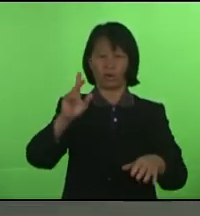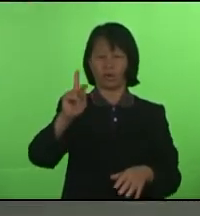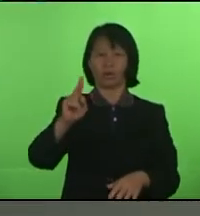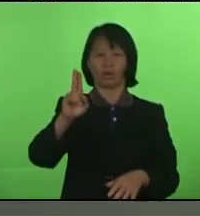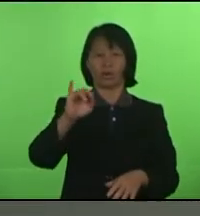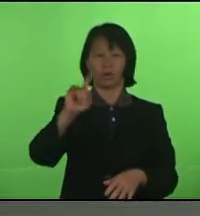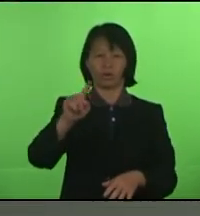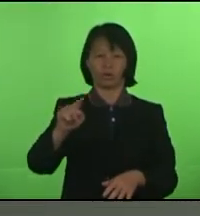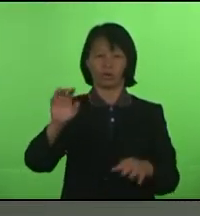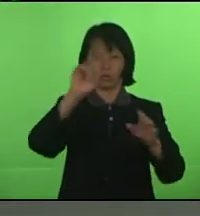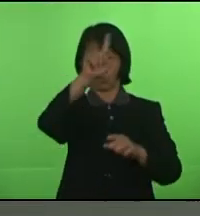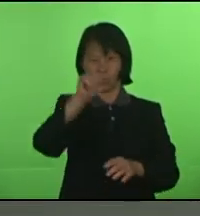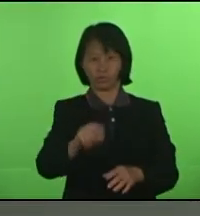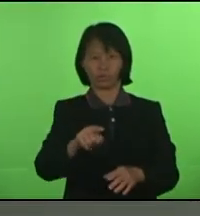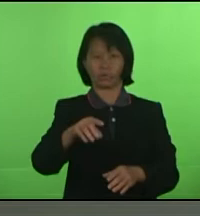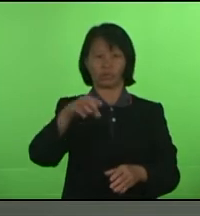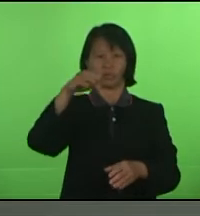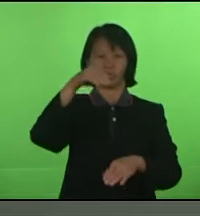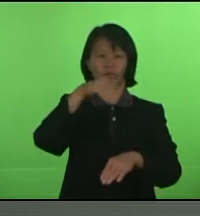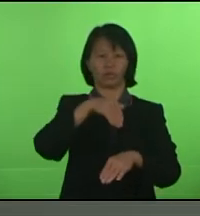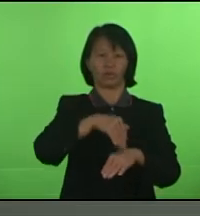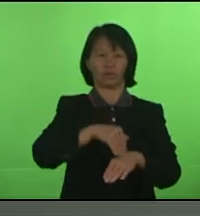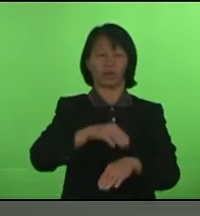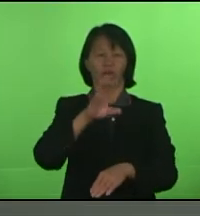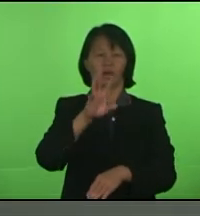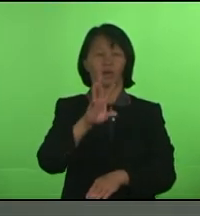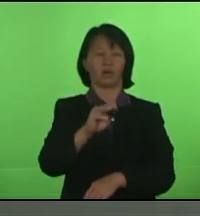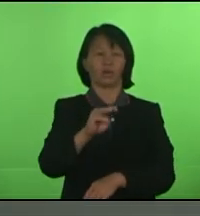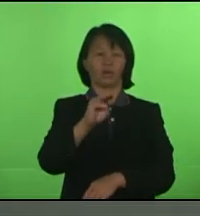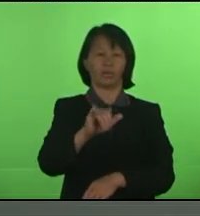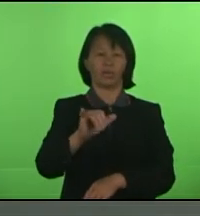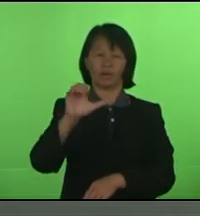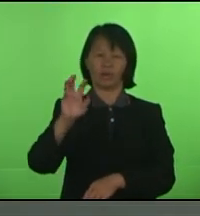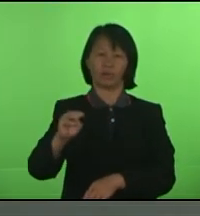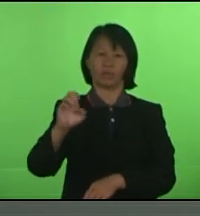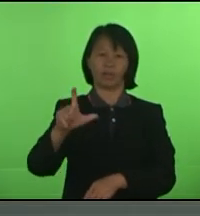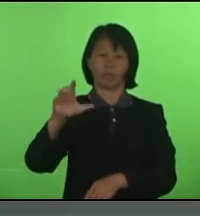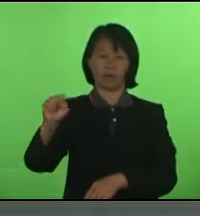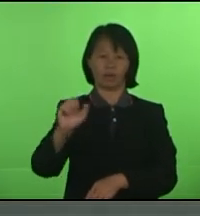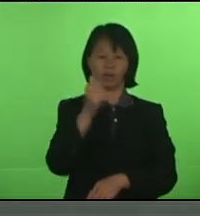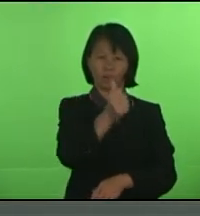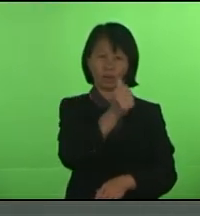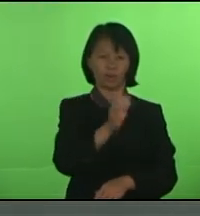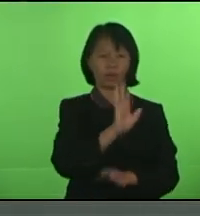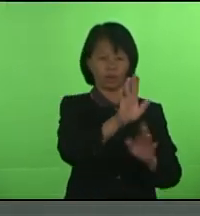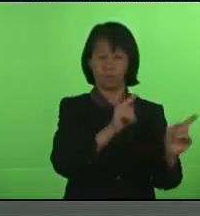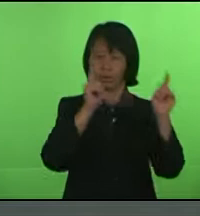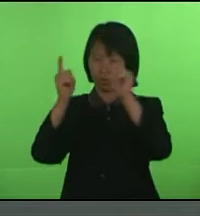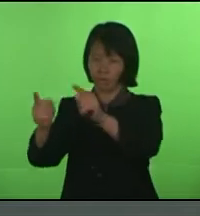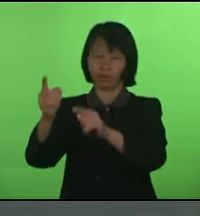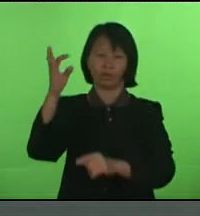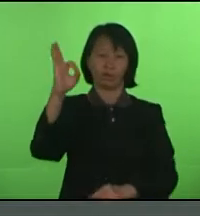these questions on the My LMS yourself. How do you do that? You go